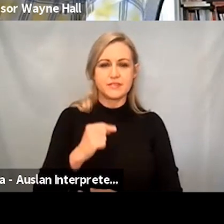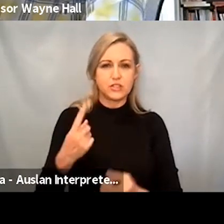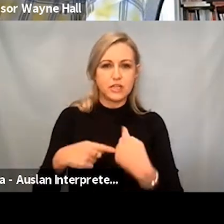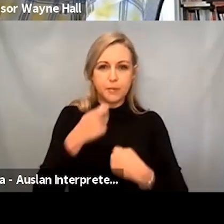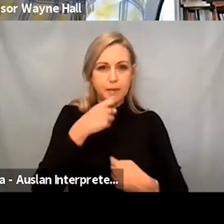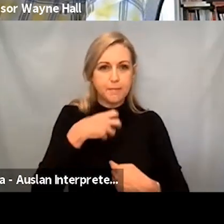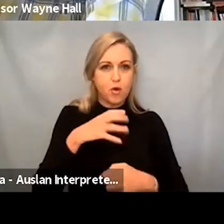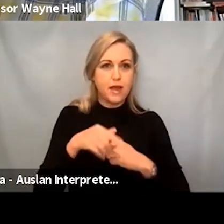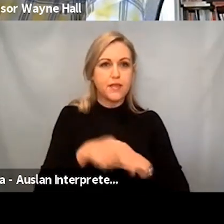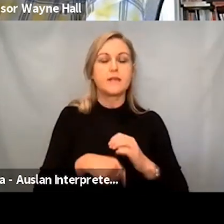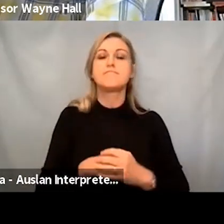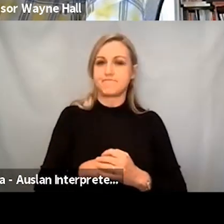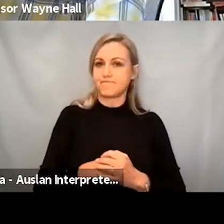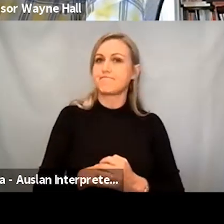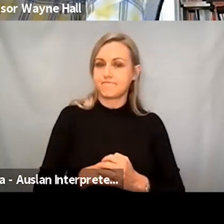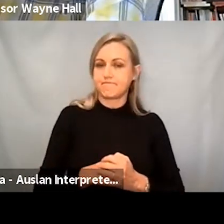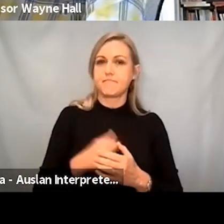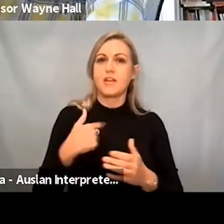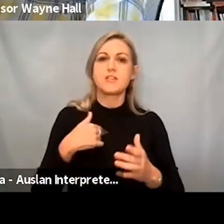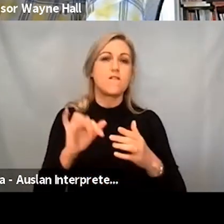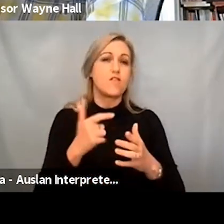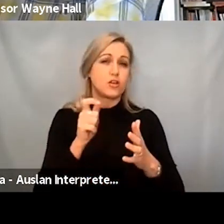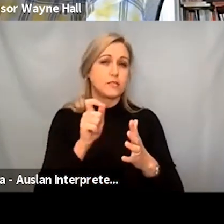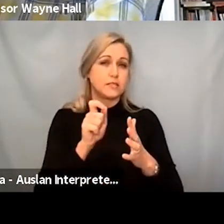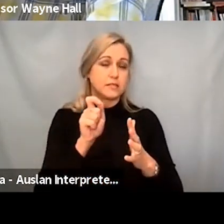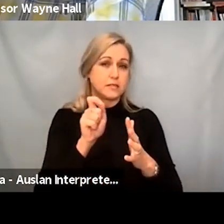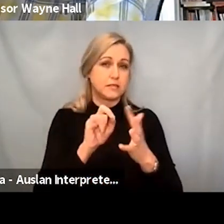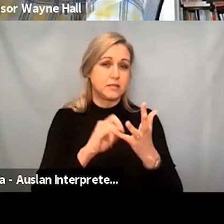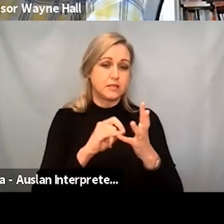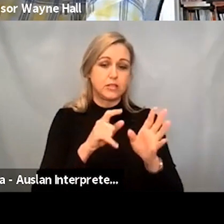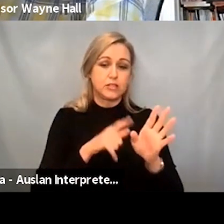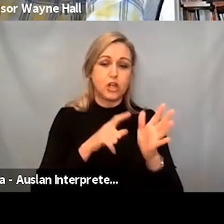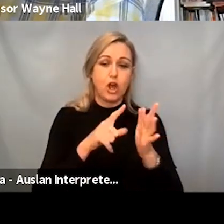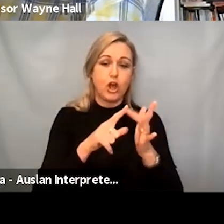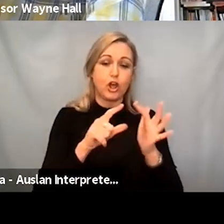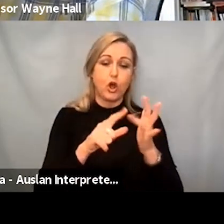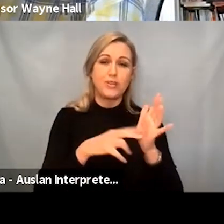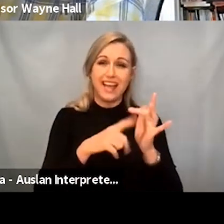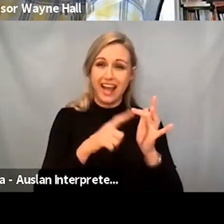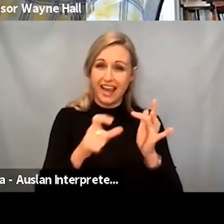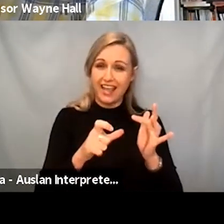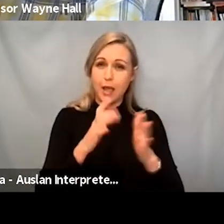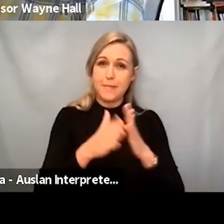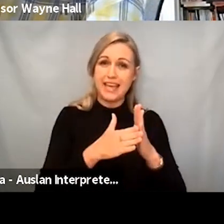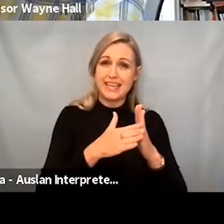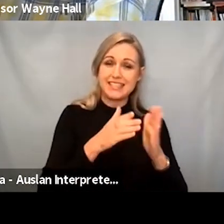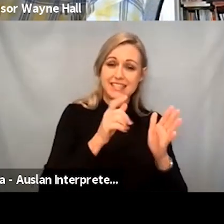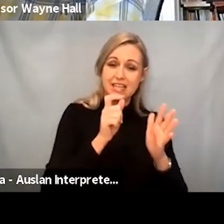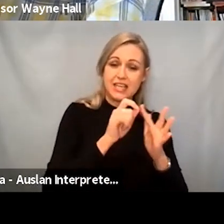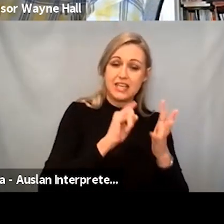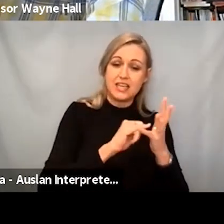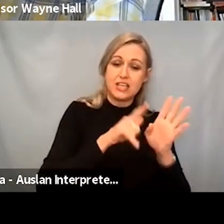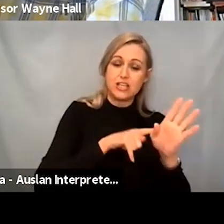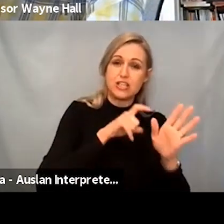Sure, happy to. The first thing to say is that psychedelic, the etymology of the term means psyche revealing, or